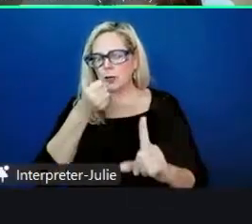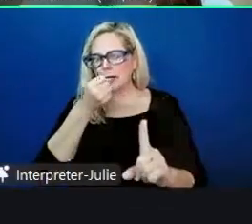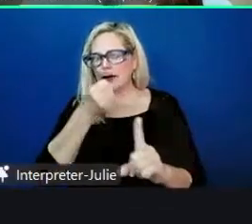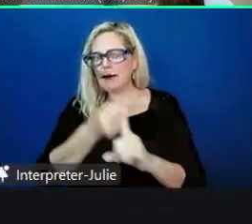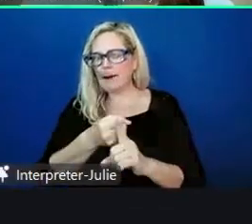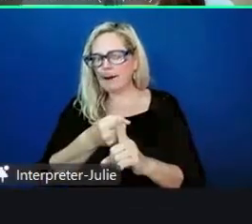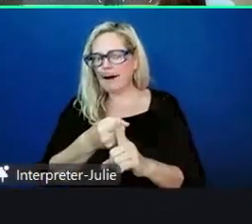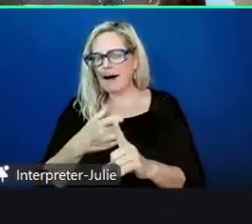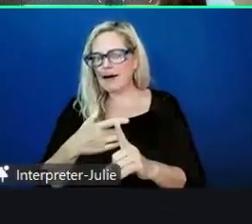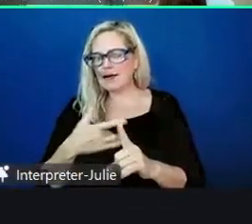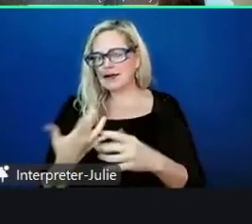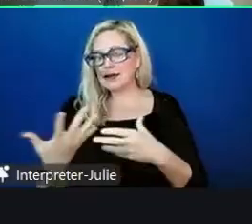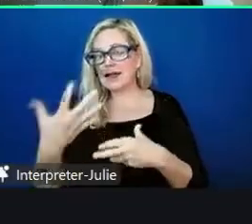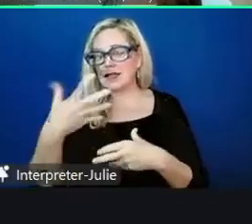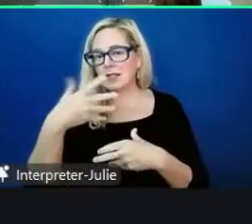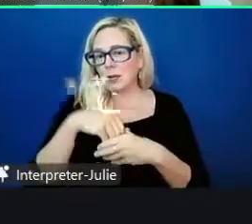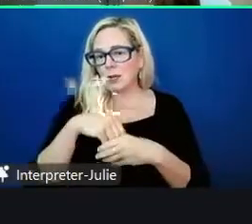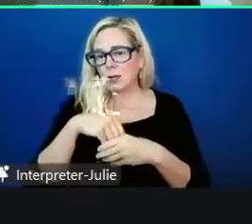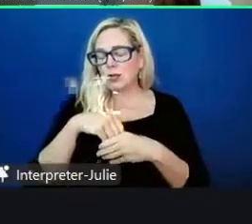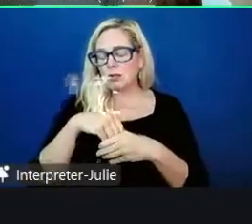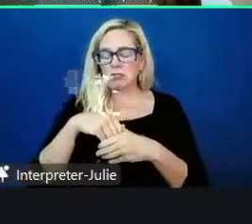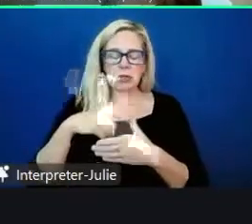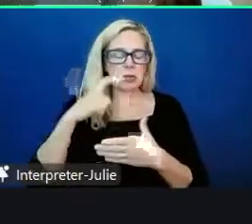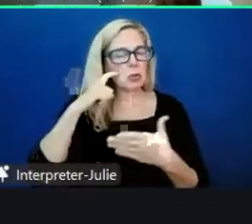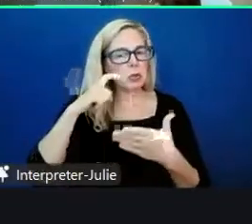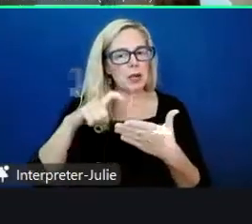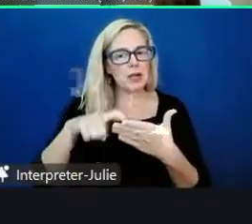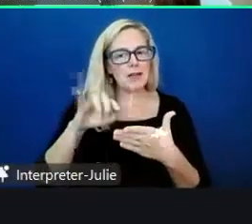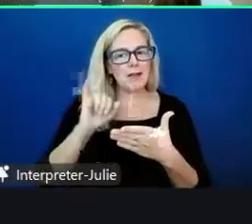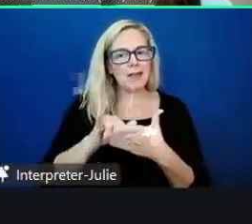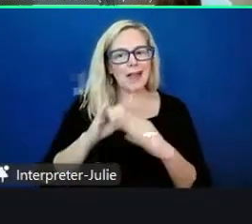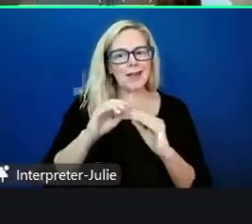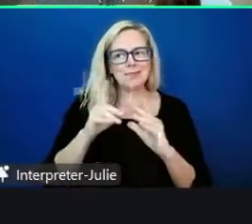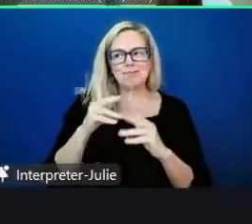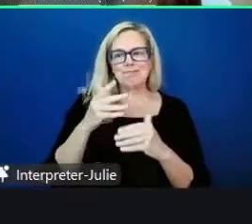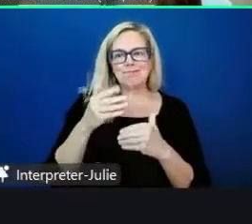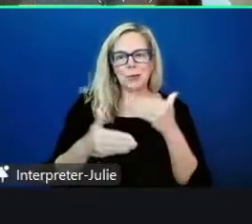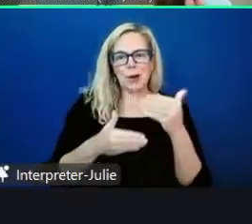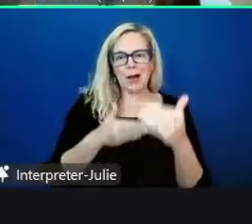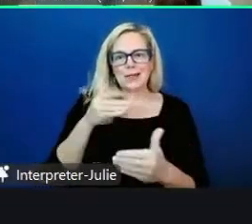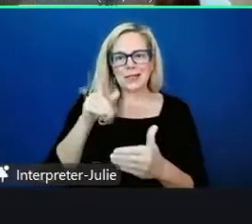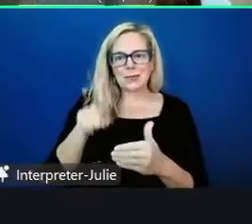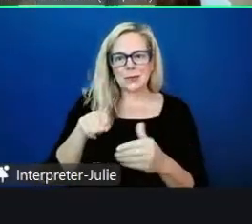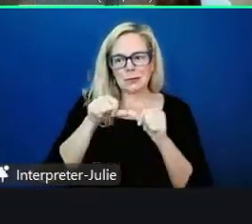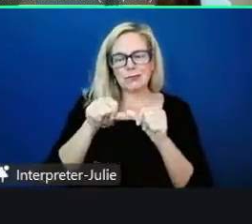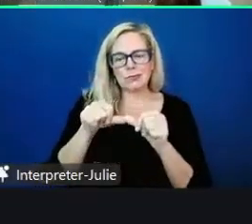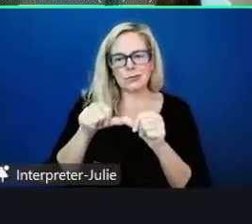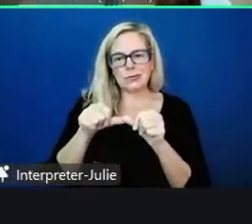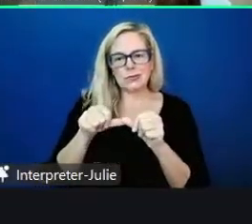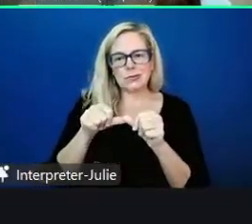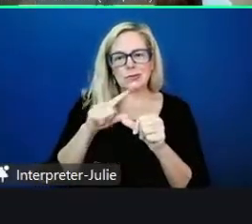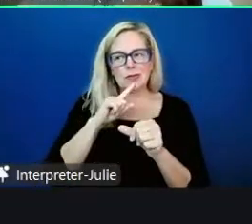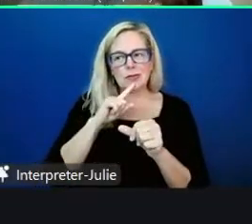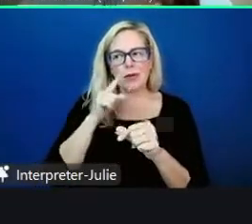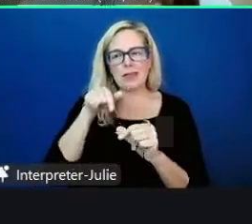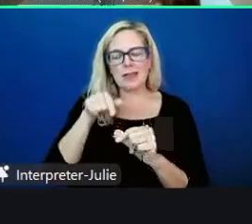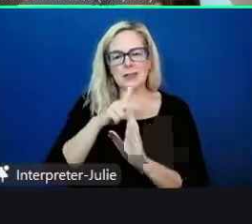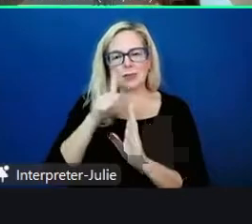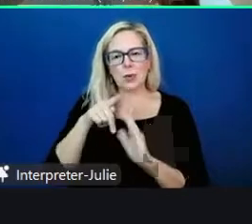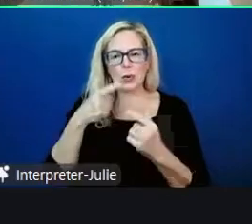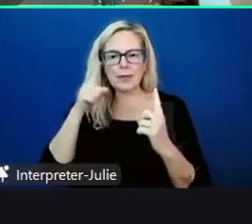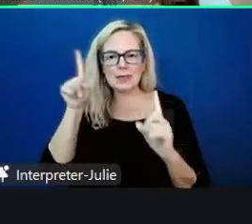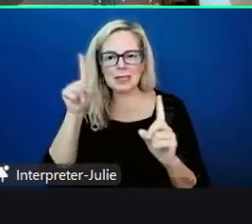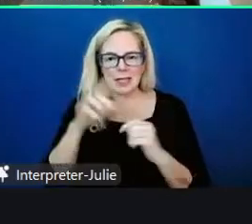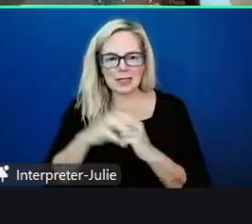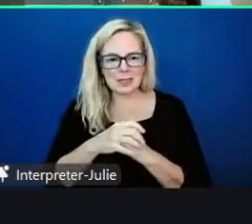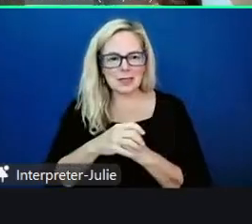And we identified as kind of a spot to keep working on, that a clear process on how to address issues is necessary for success with this program. For example,